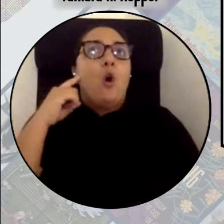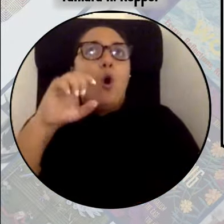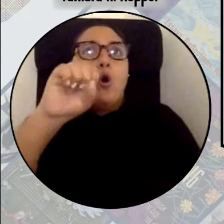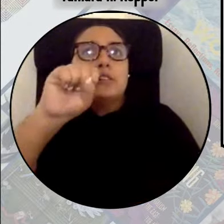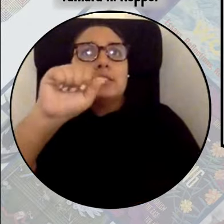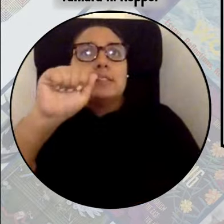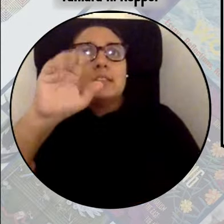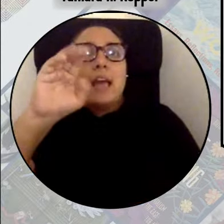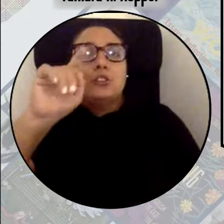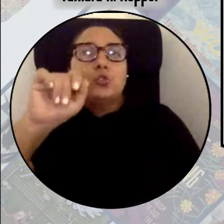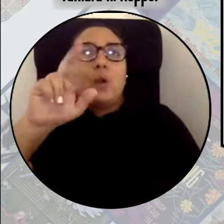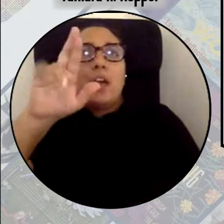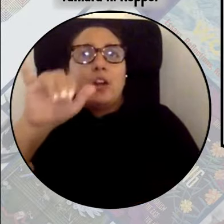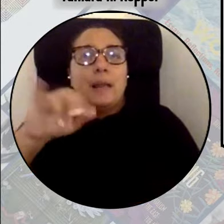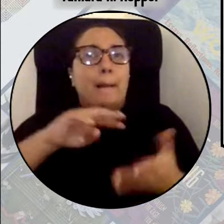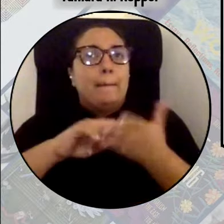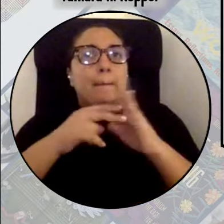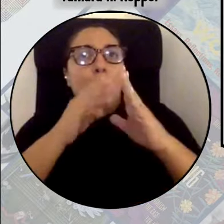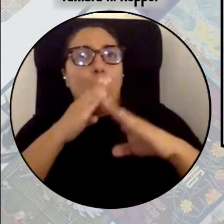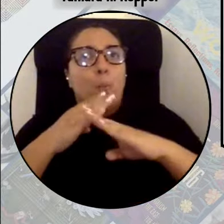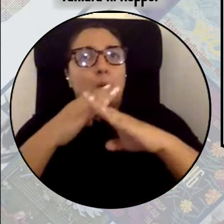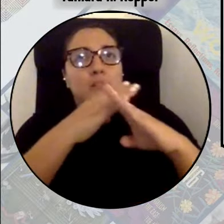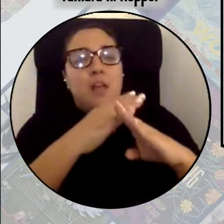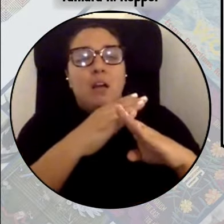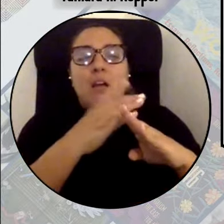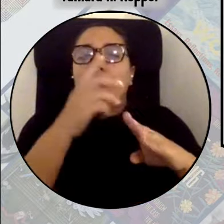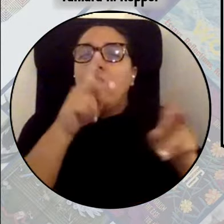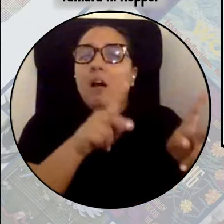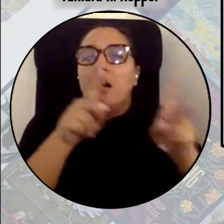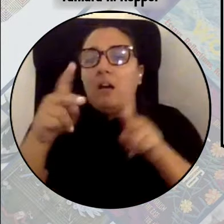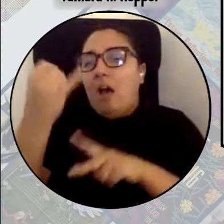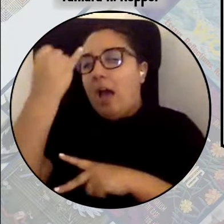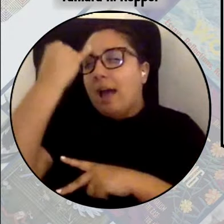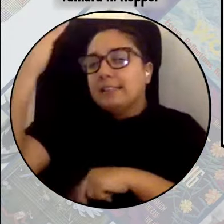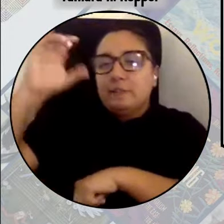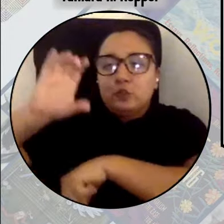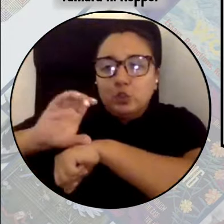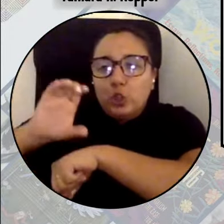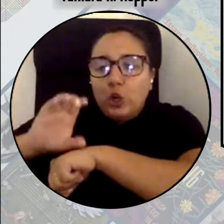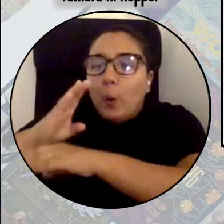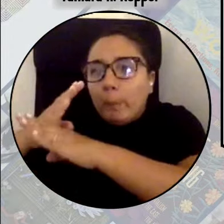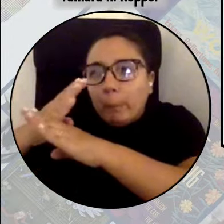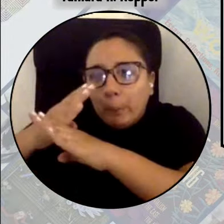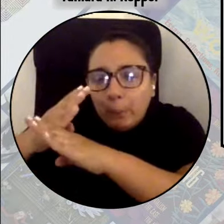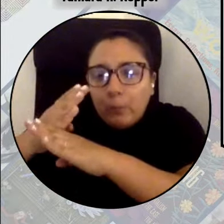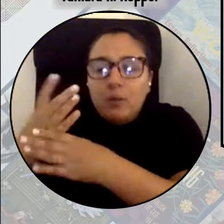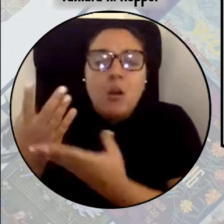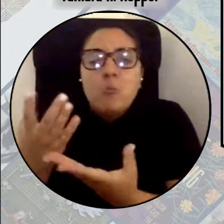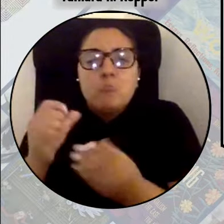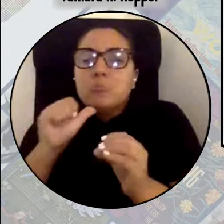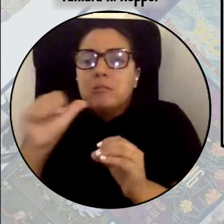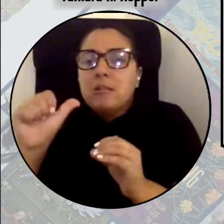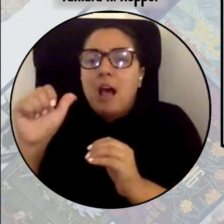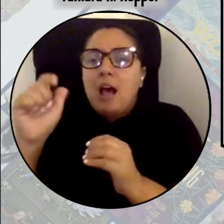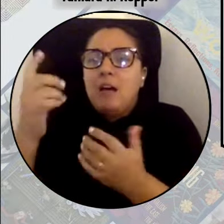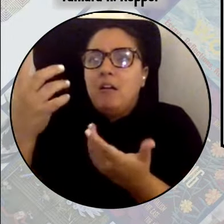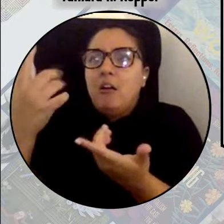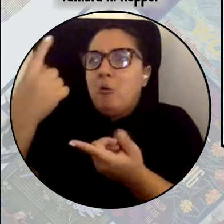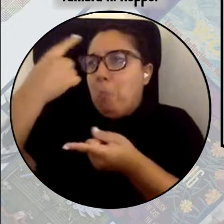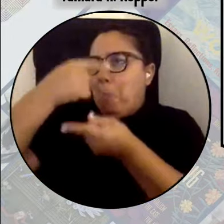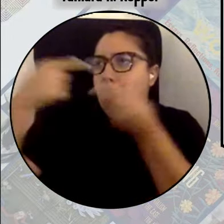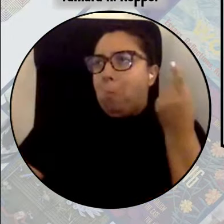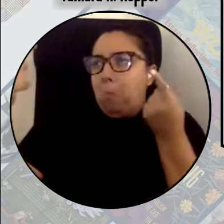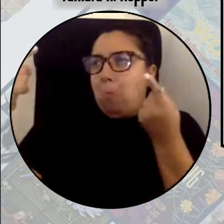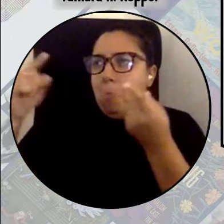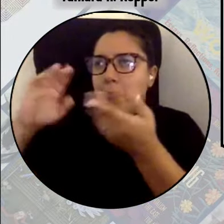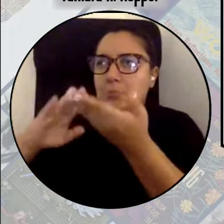harboring people. Unlike sanctuary churches, sanctuary cities aren't pursuing a public act of subversion, but rather a course of